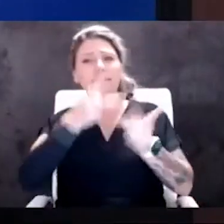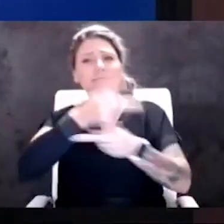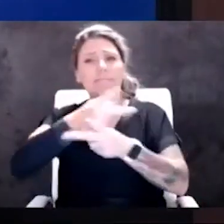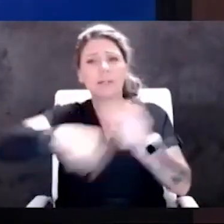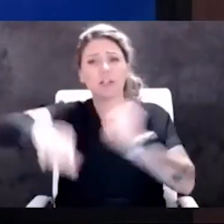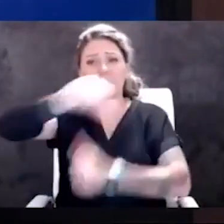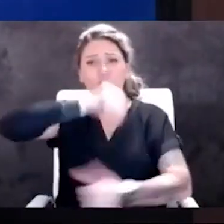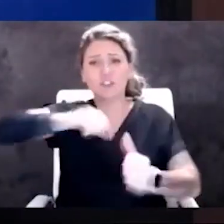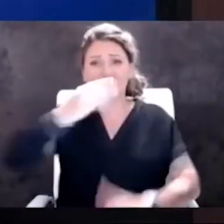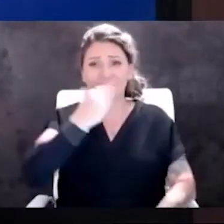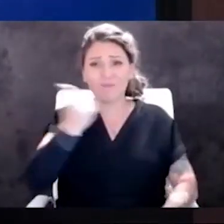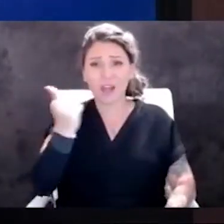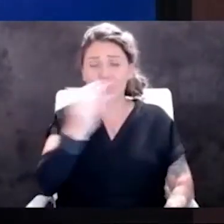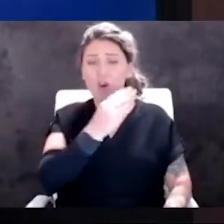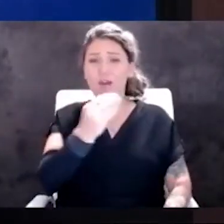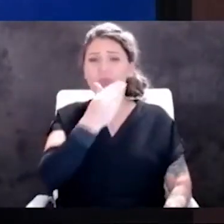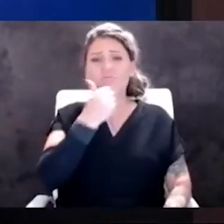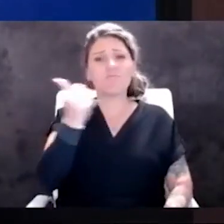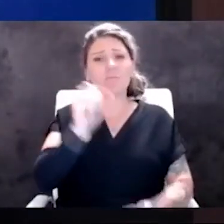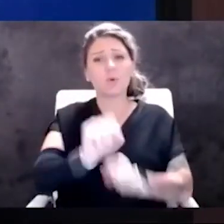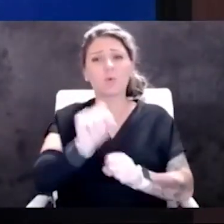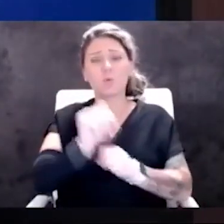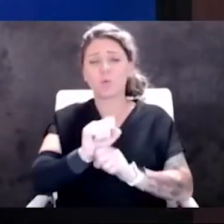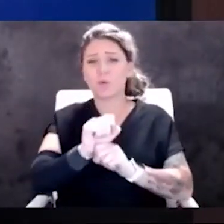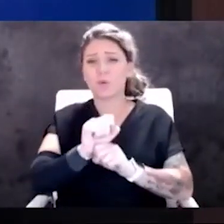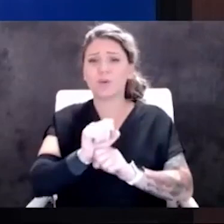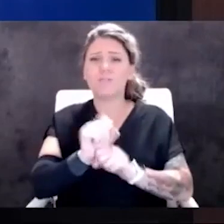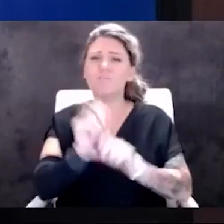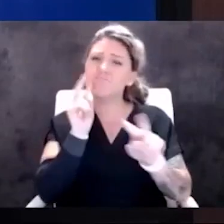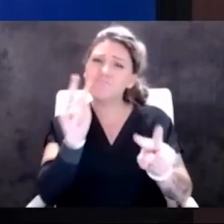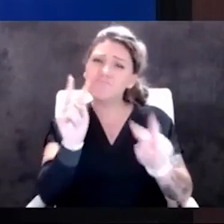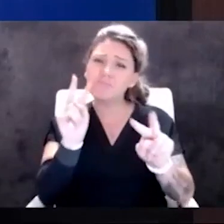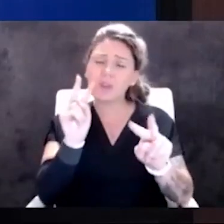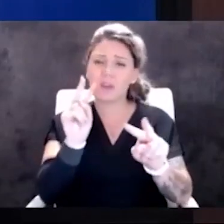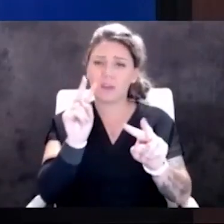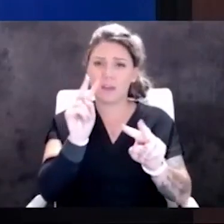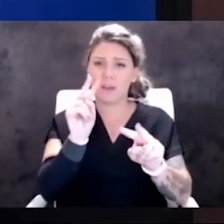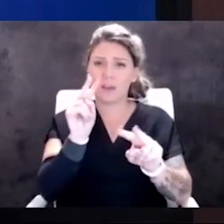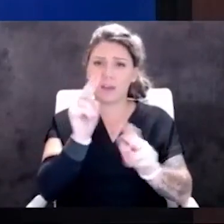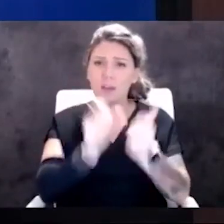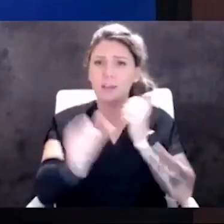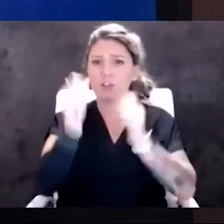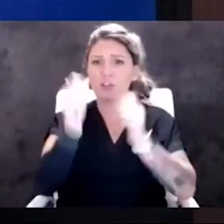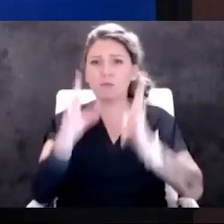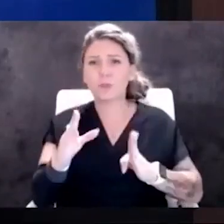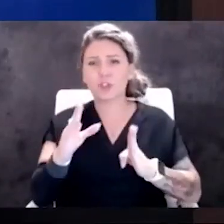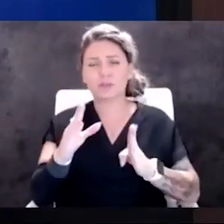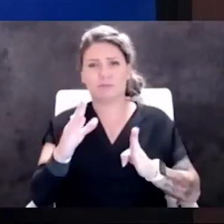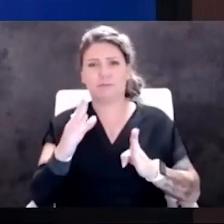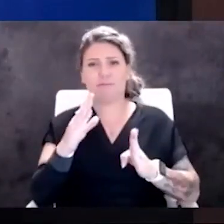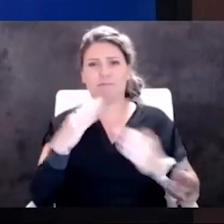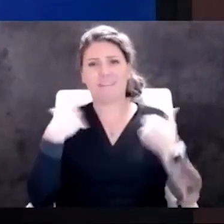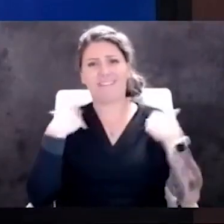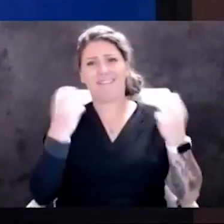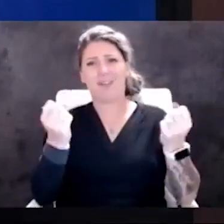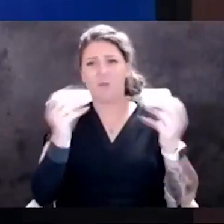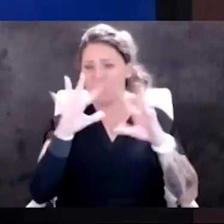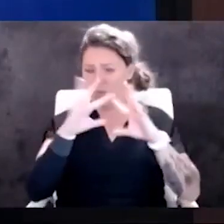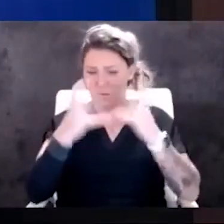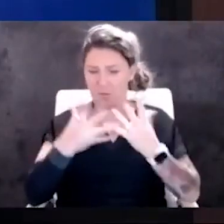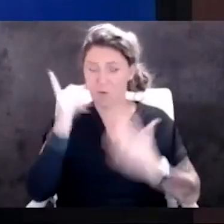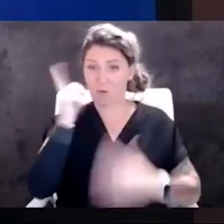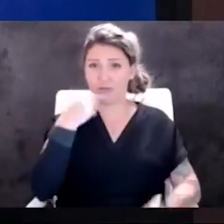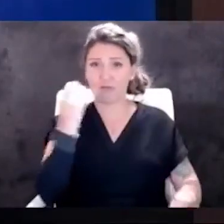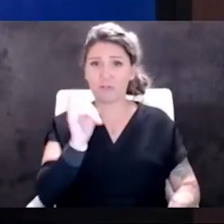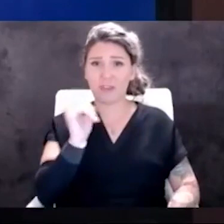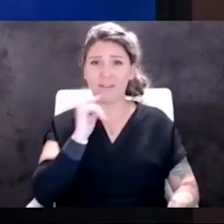better job of making sure we watched out for everyone else's welfare, what would the world be like? How much faster could we